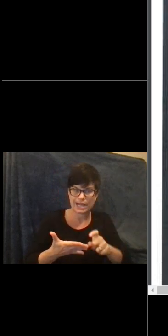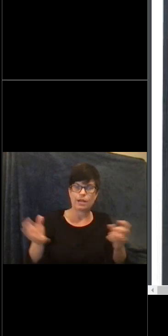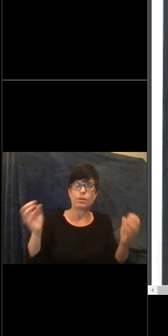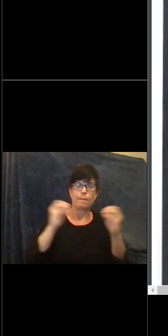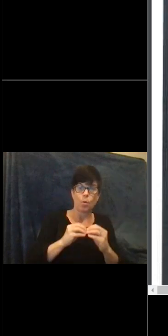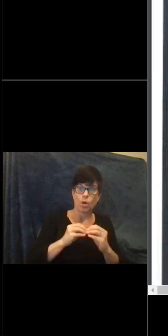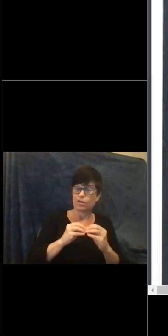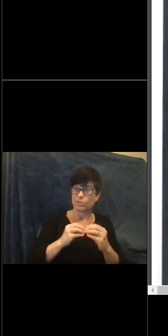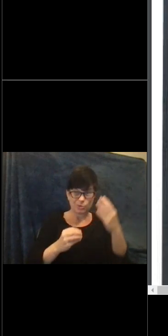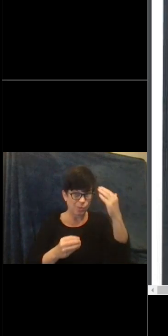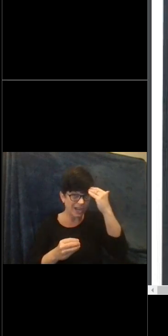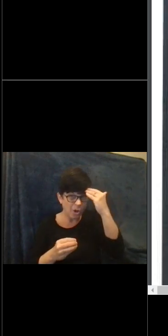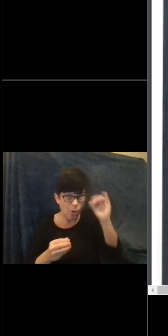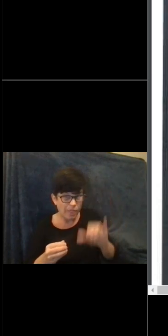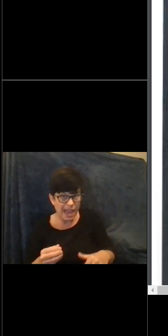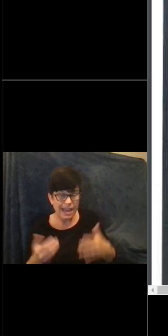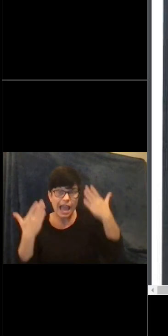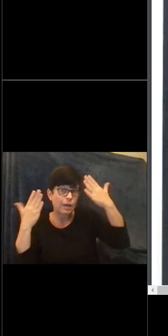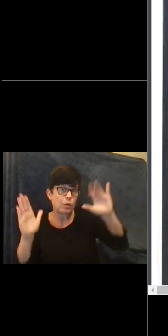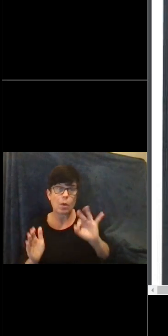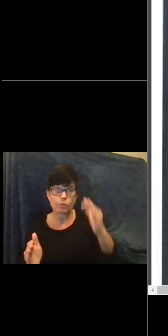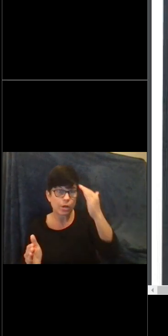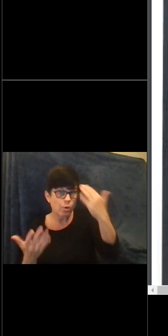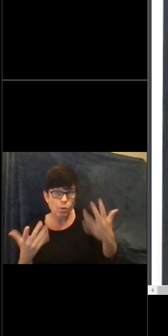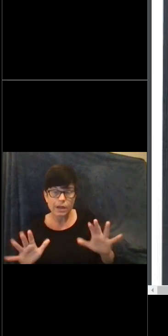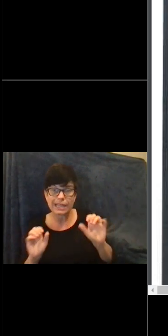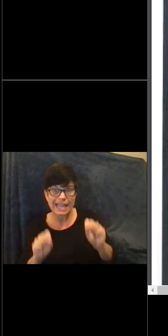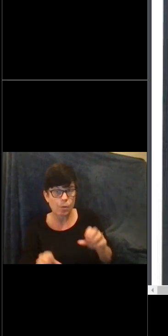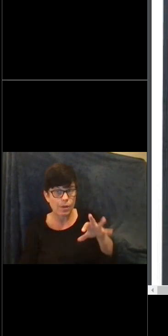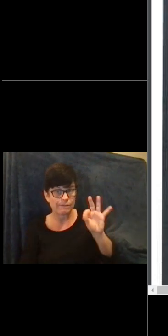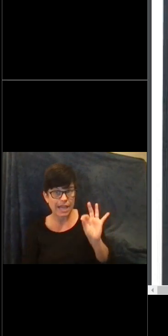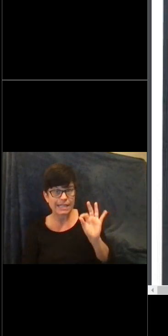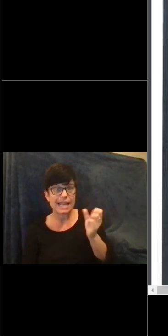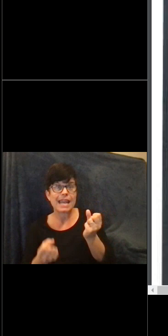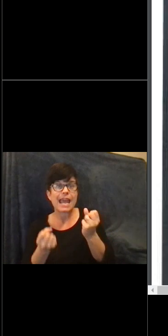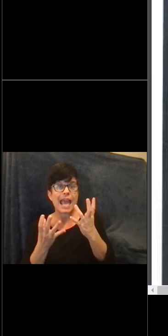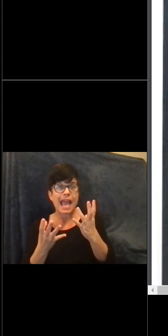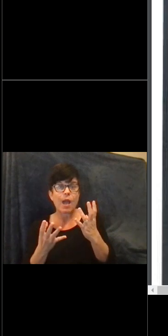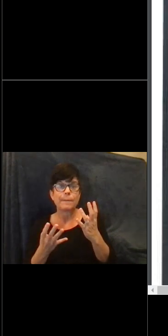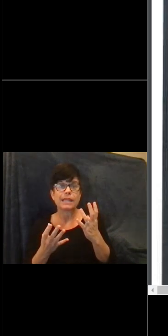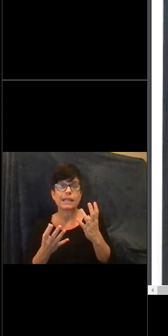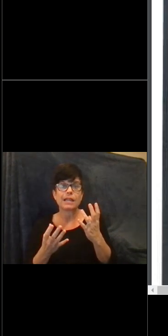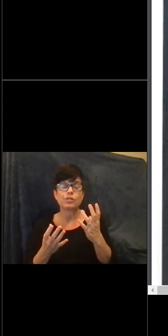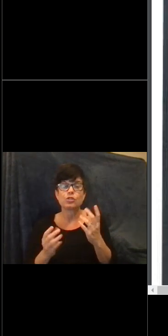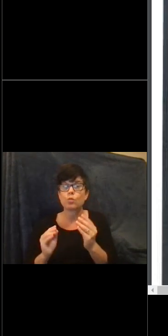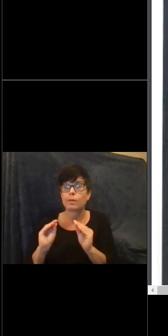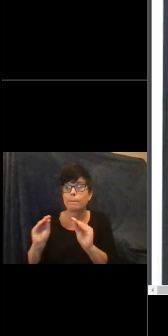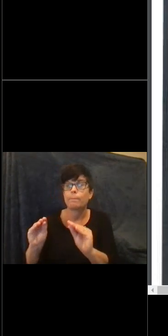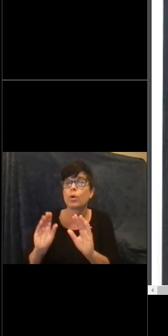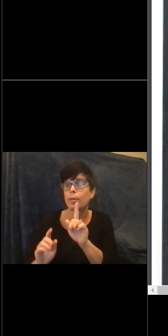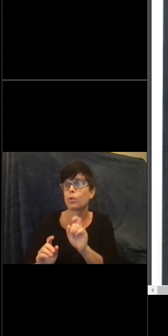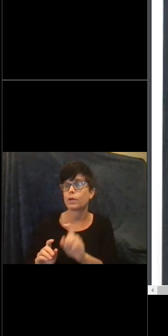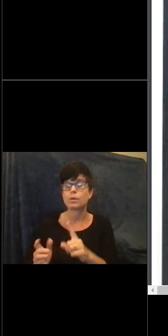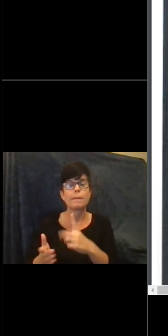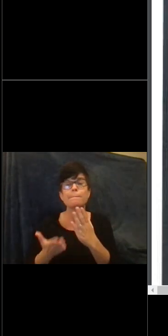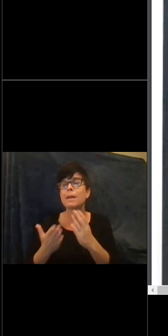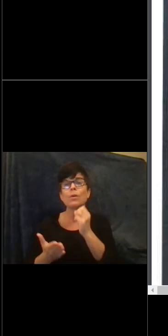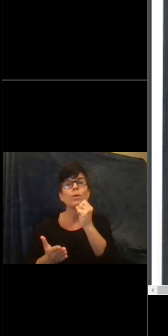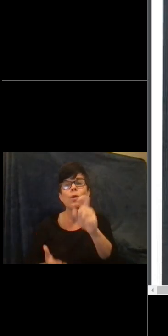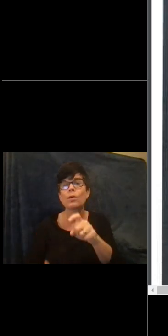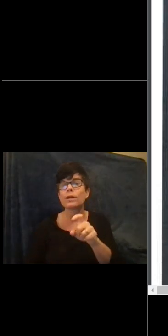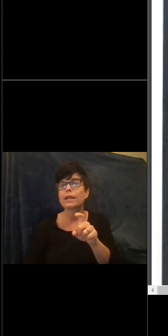sure if that's something we know or can find out, but I just wanted to pose that question out there, right? Maybe we don't need